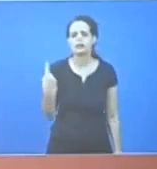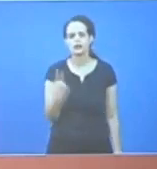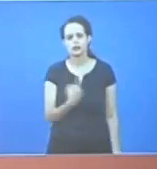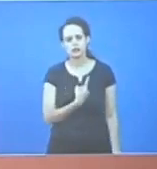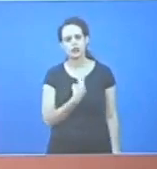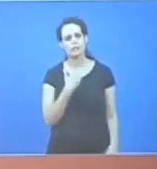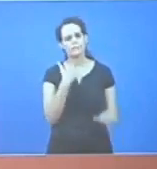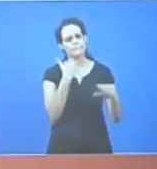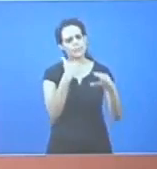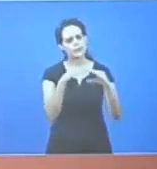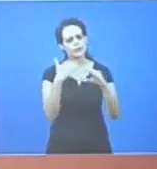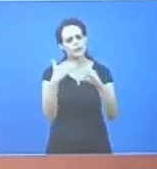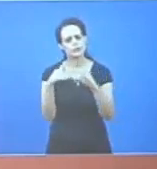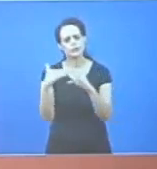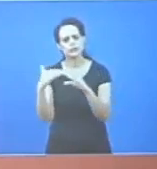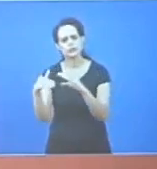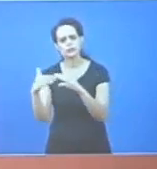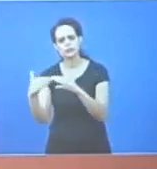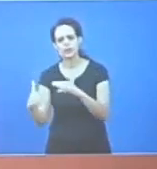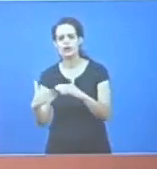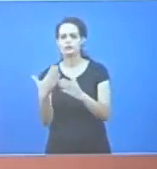be mentioned.